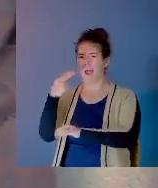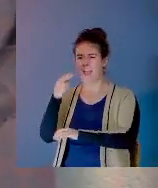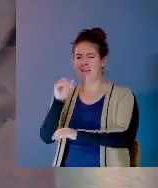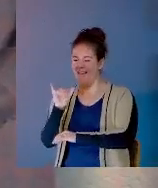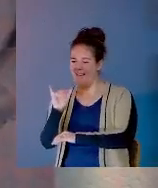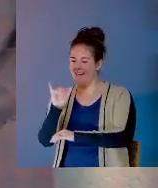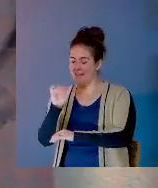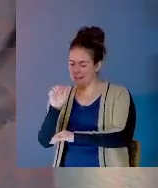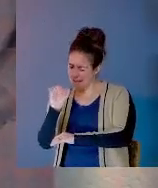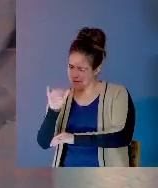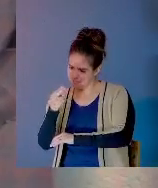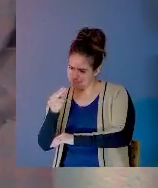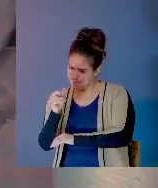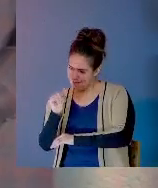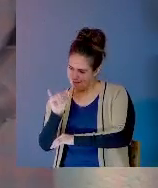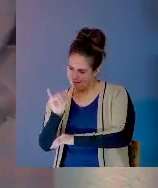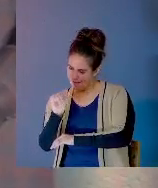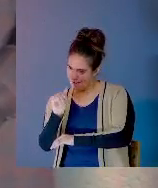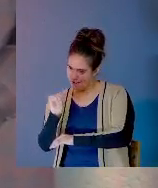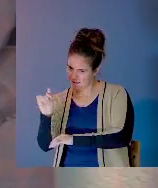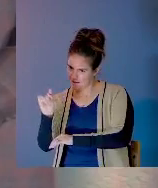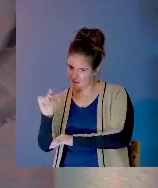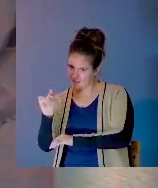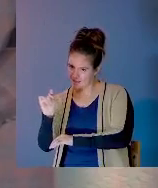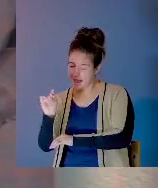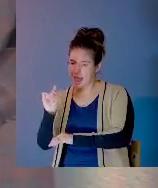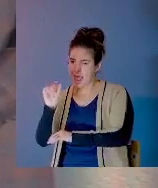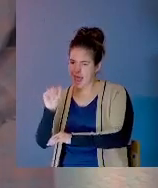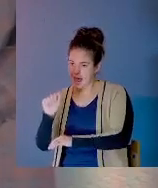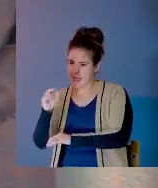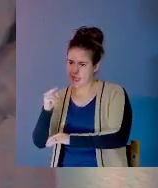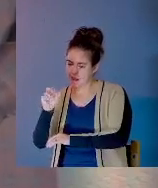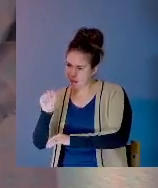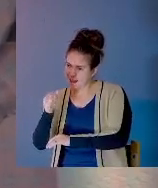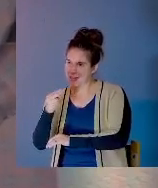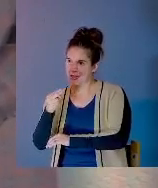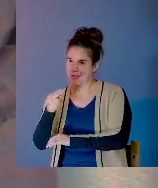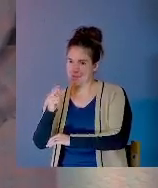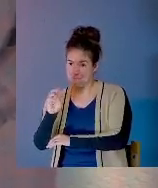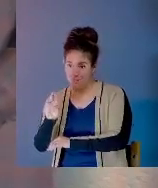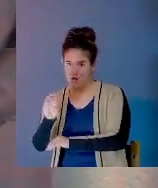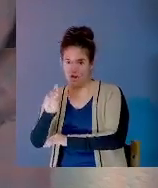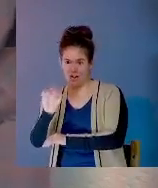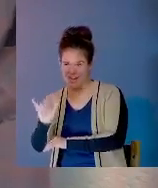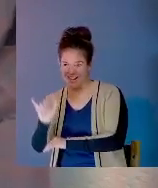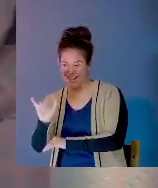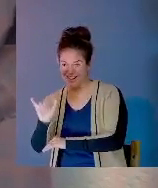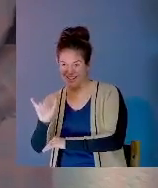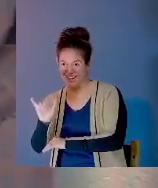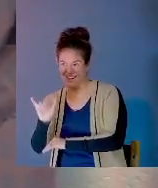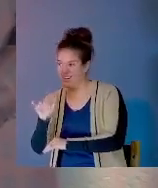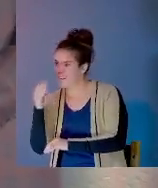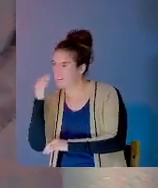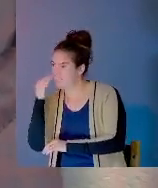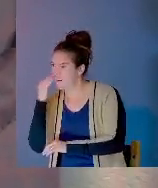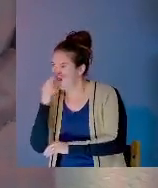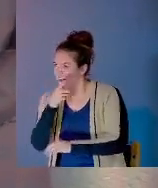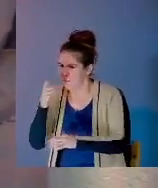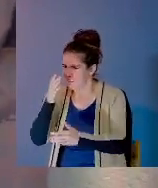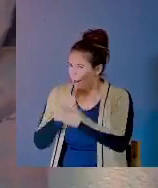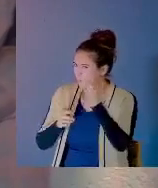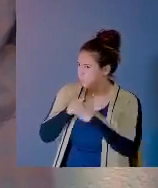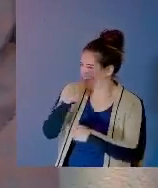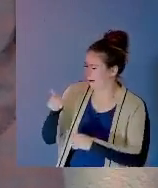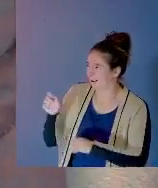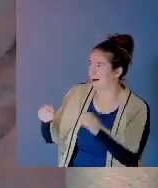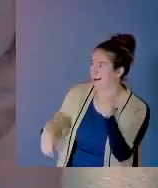get saved back then. I went through the commune life for a while. Some of you are nodding like, okay, we know what you're